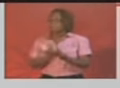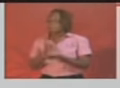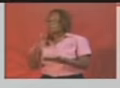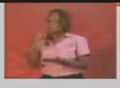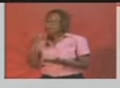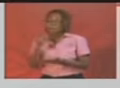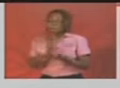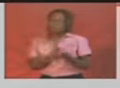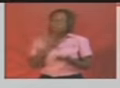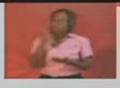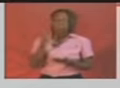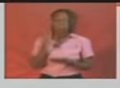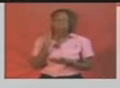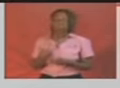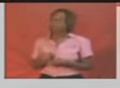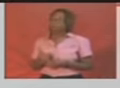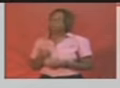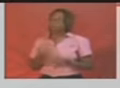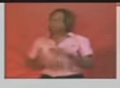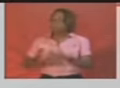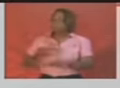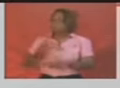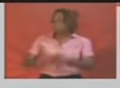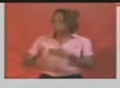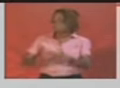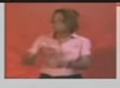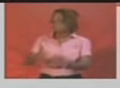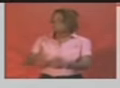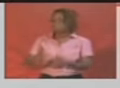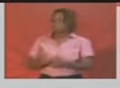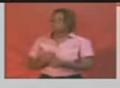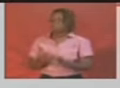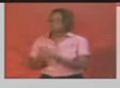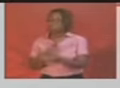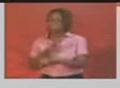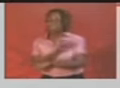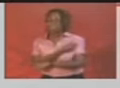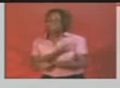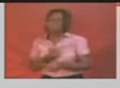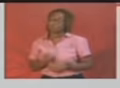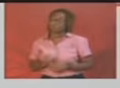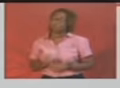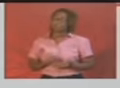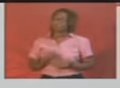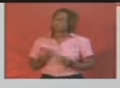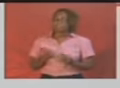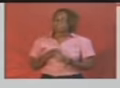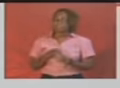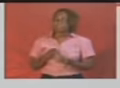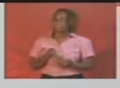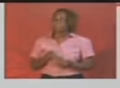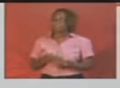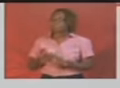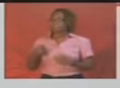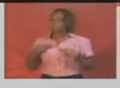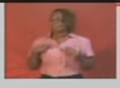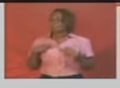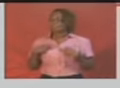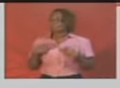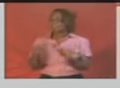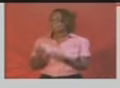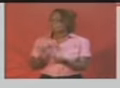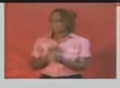really the high-risk groups, and we want to target, I think your focus is really on healthcare workers. So healthcare workers are in phase